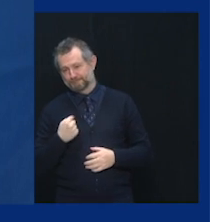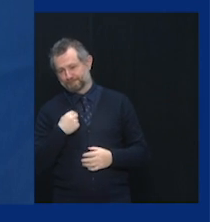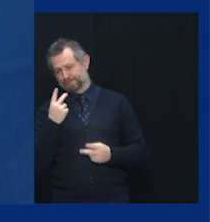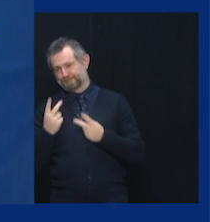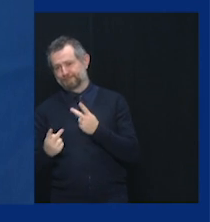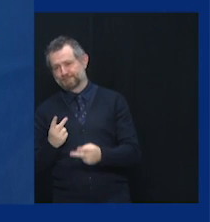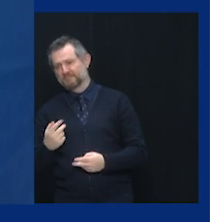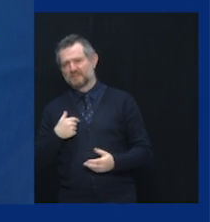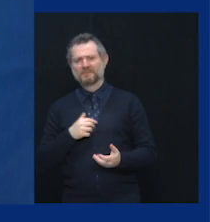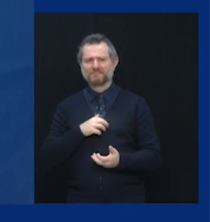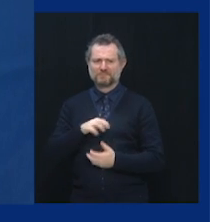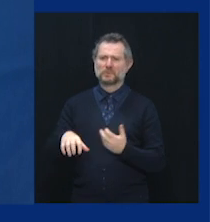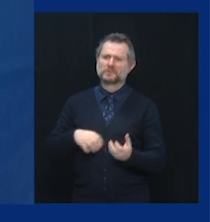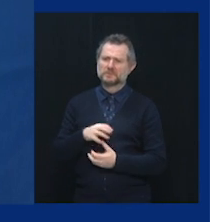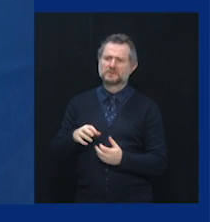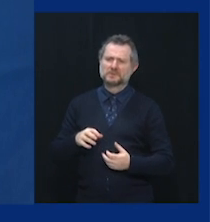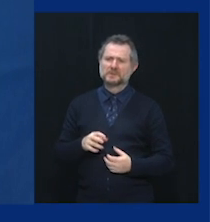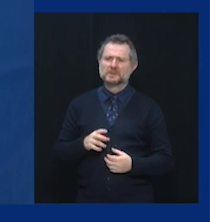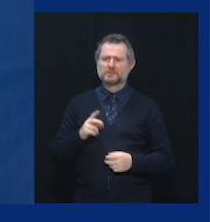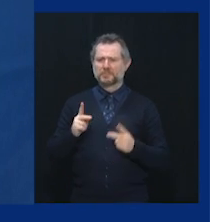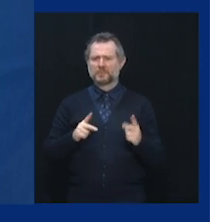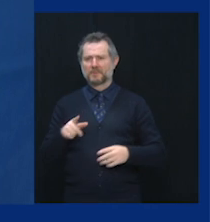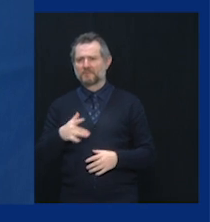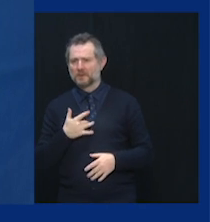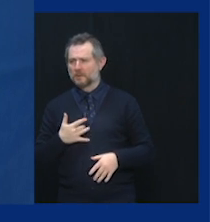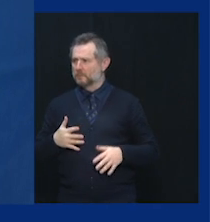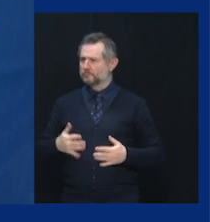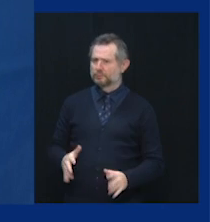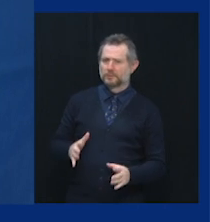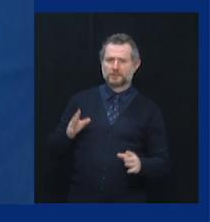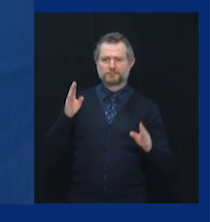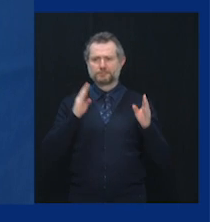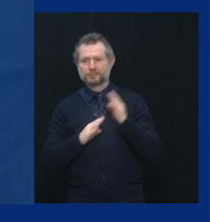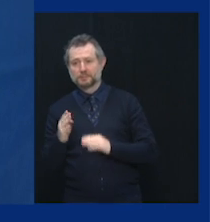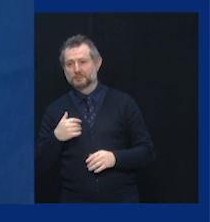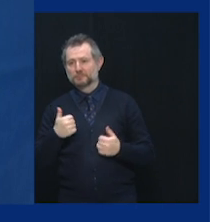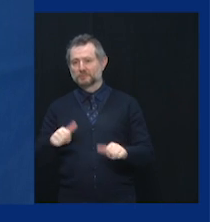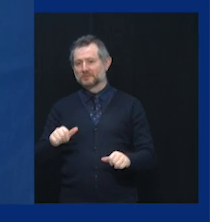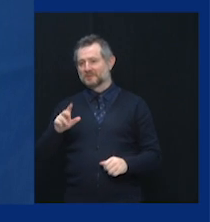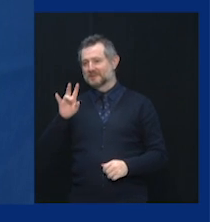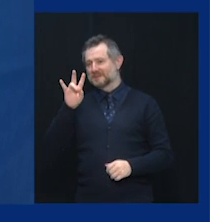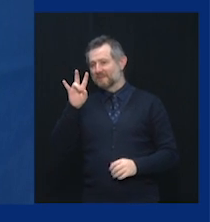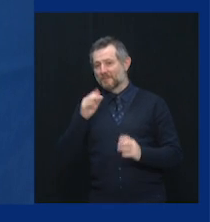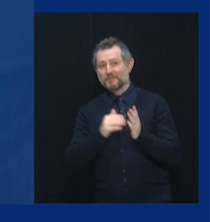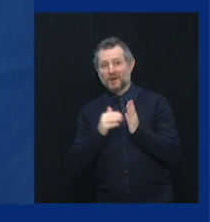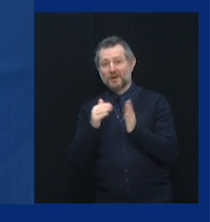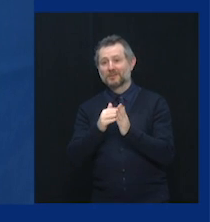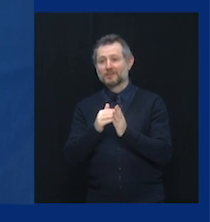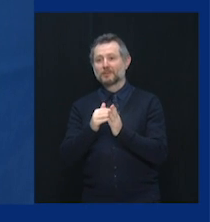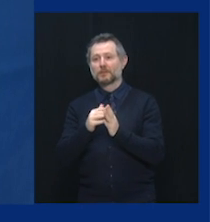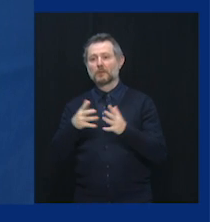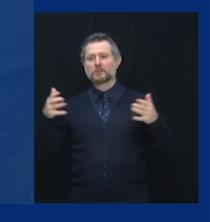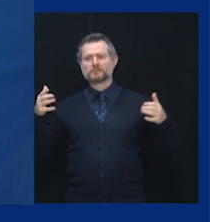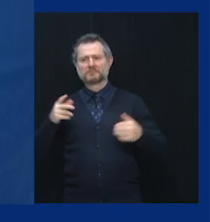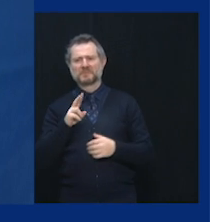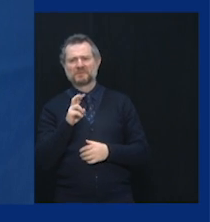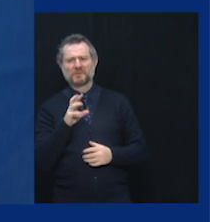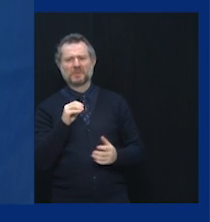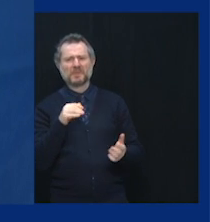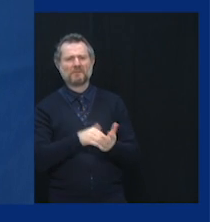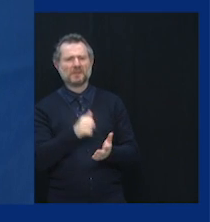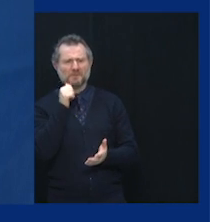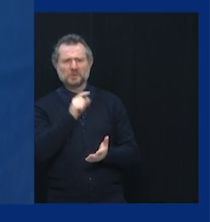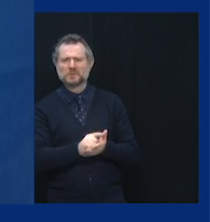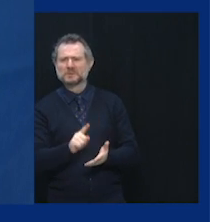and anxiety because you're trying to hit 7 million people at 250,000 a week. That would take 7 months.